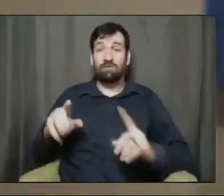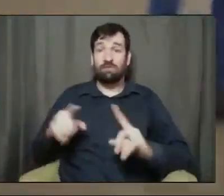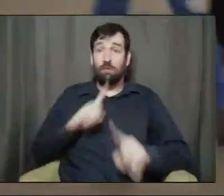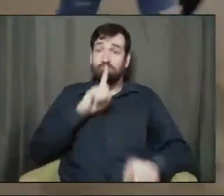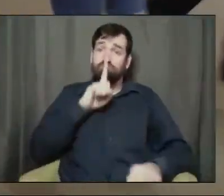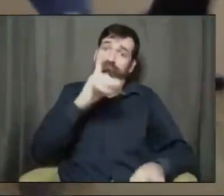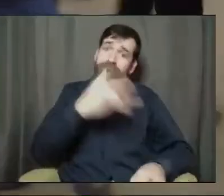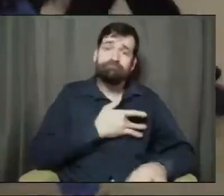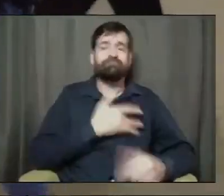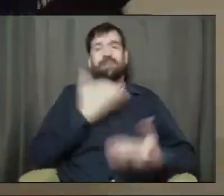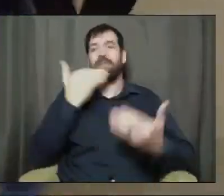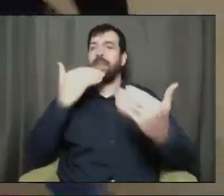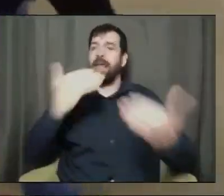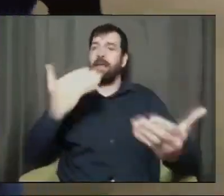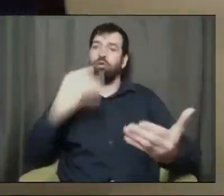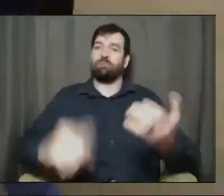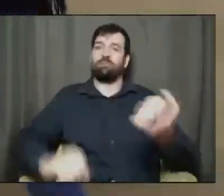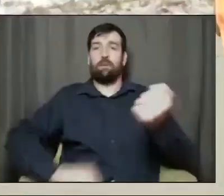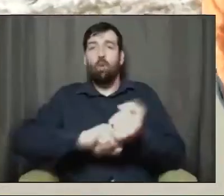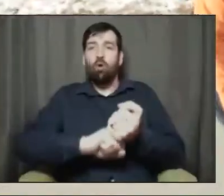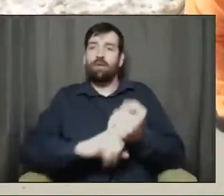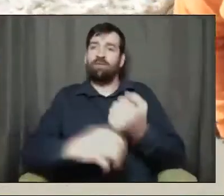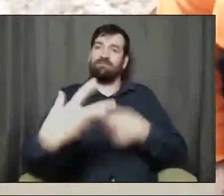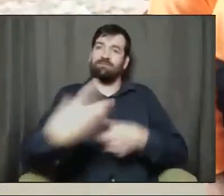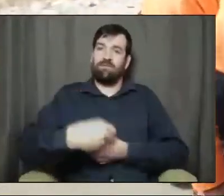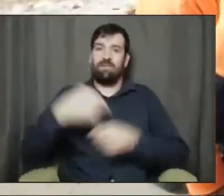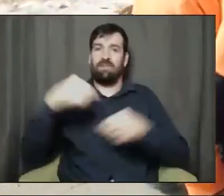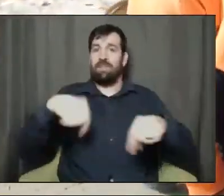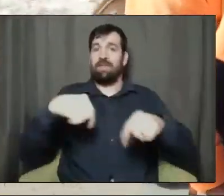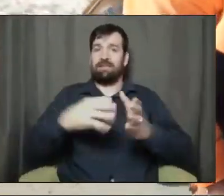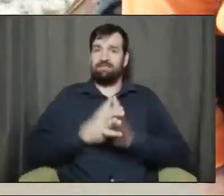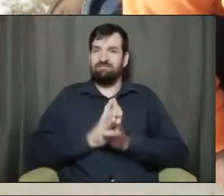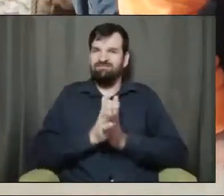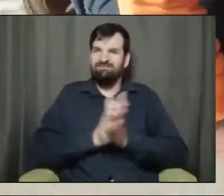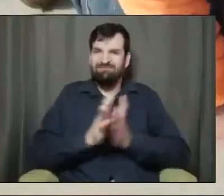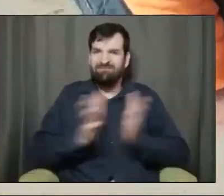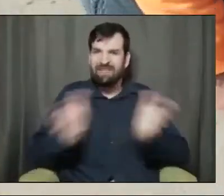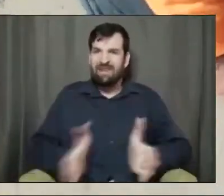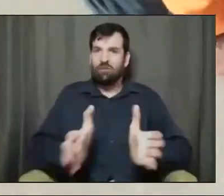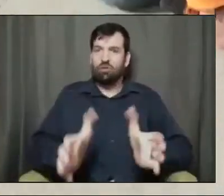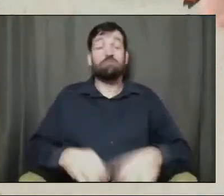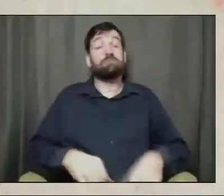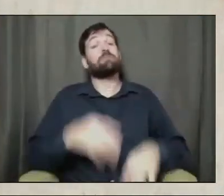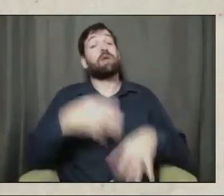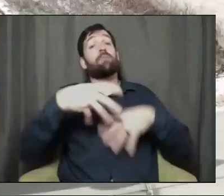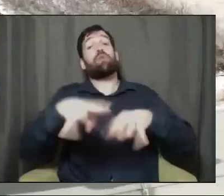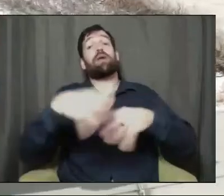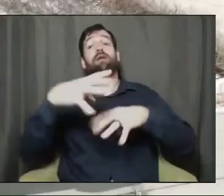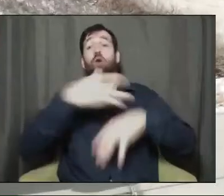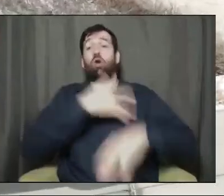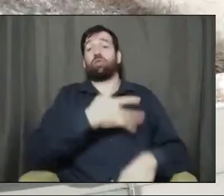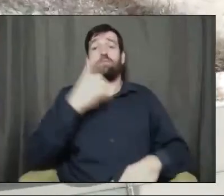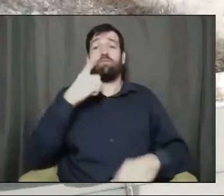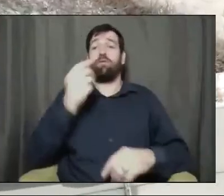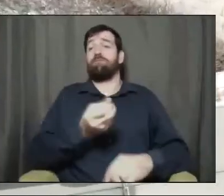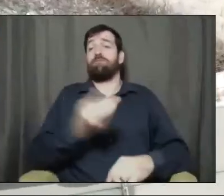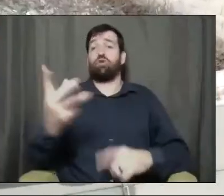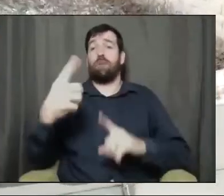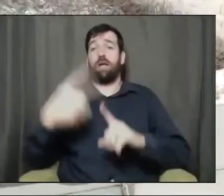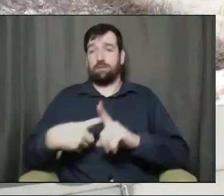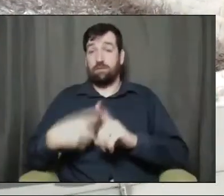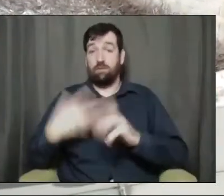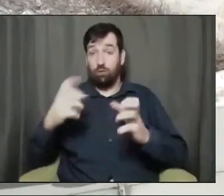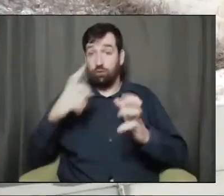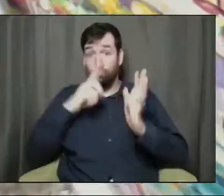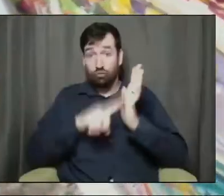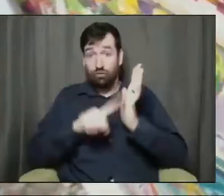for supporting and being a part of this endeavor. The Parade of Hearts runs for the next few months, and if you want to check out all the hearts around the